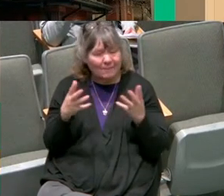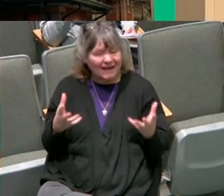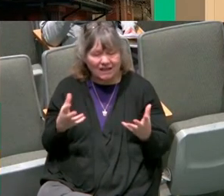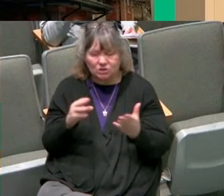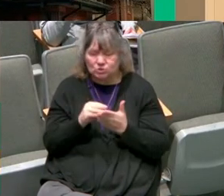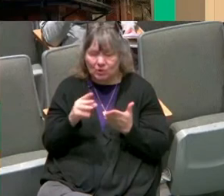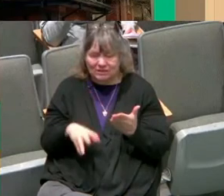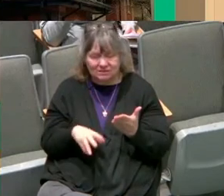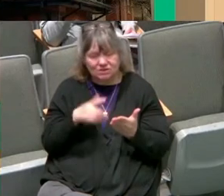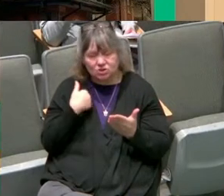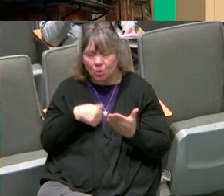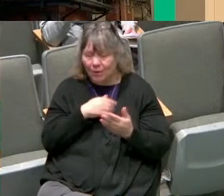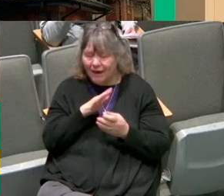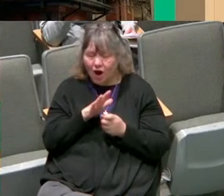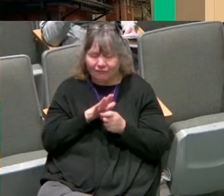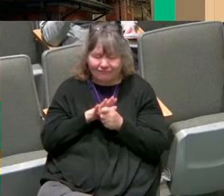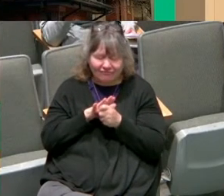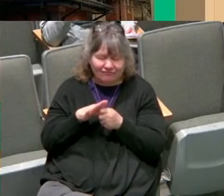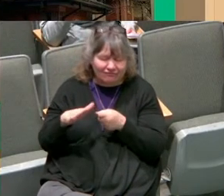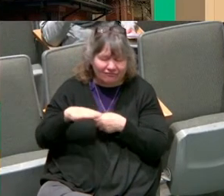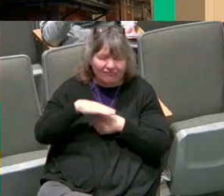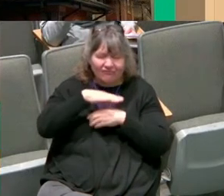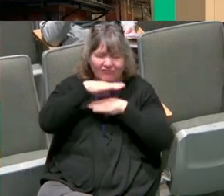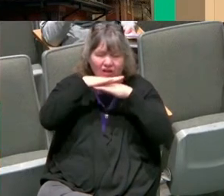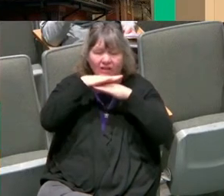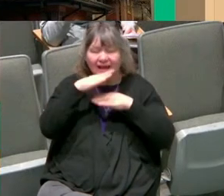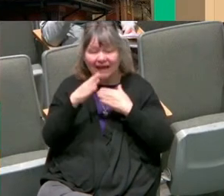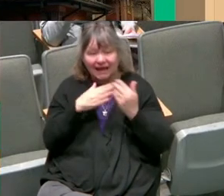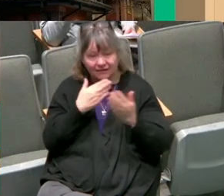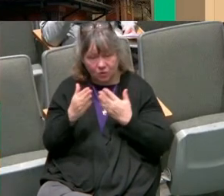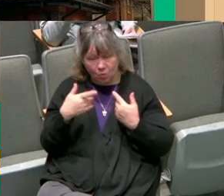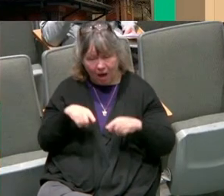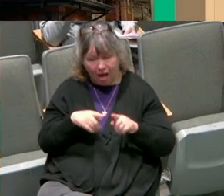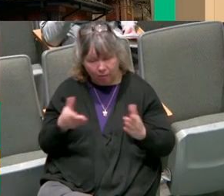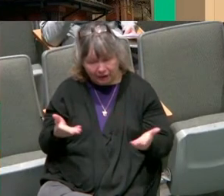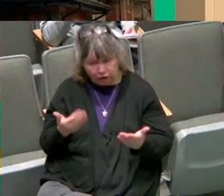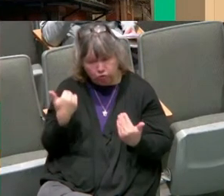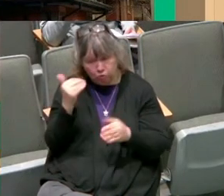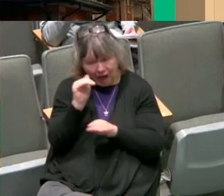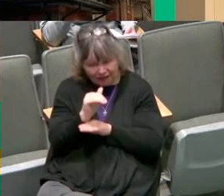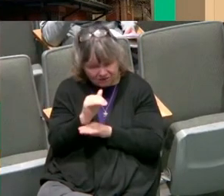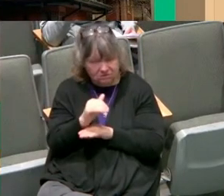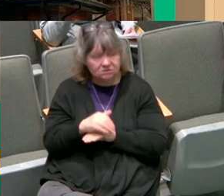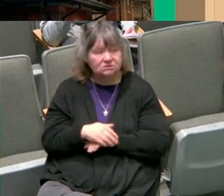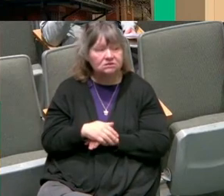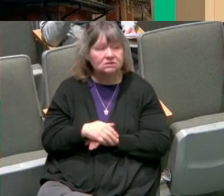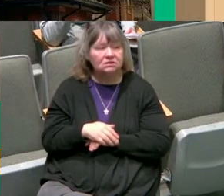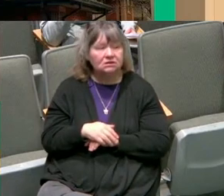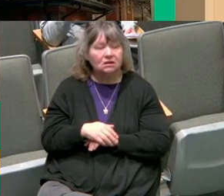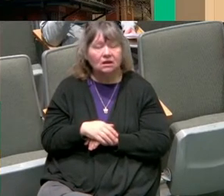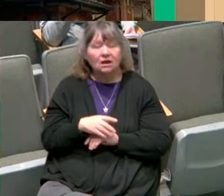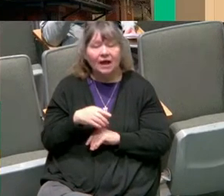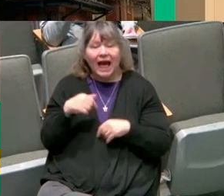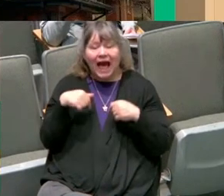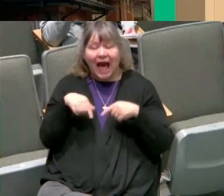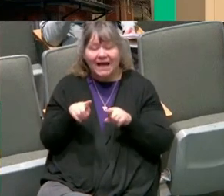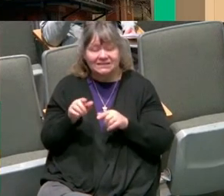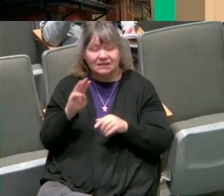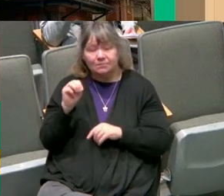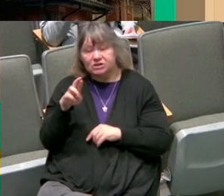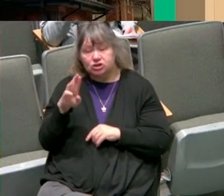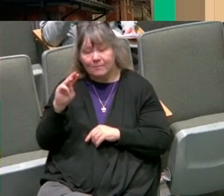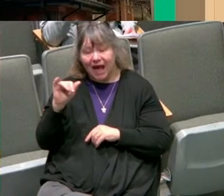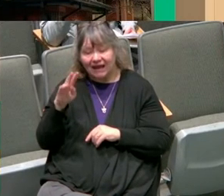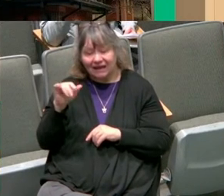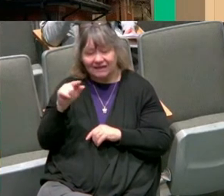so we are over capacity even while we are here this evening as Mr Manning said